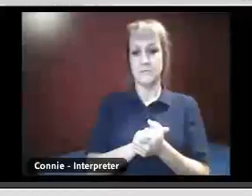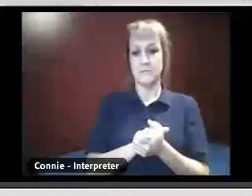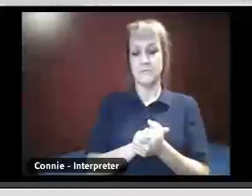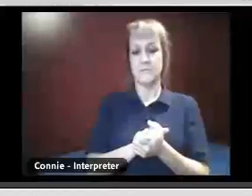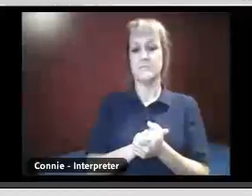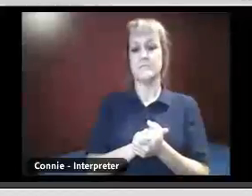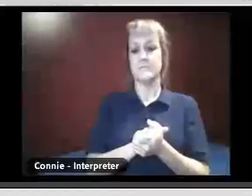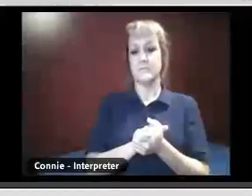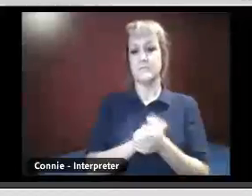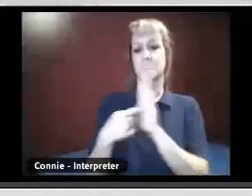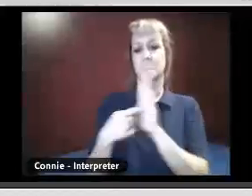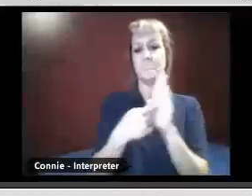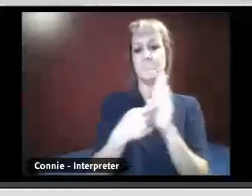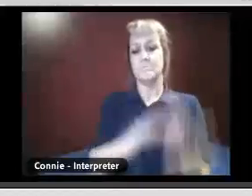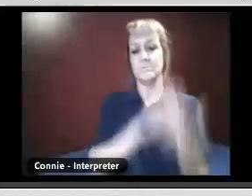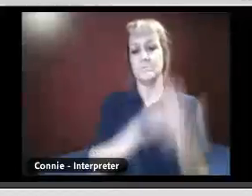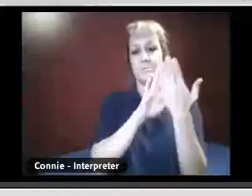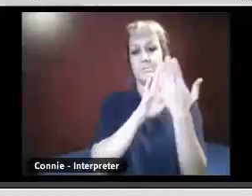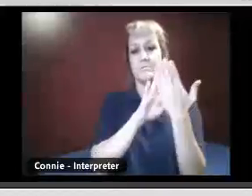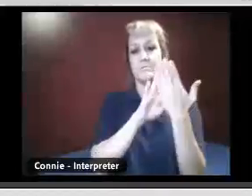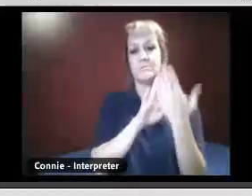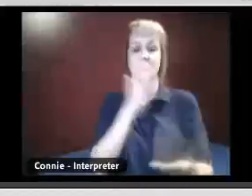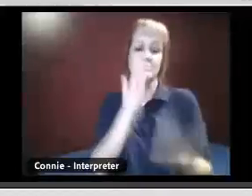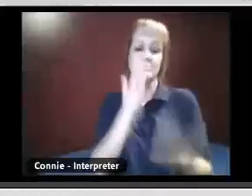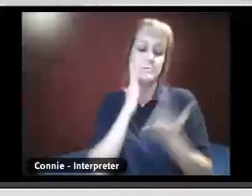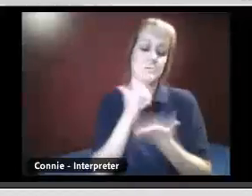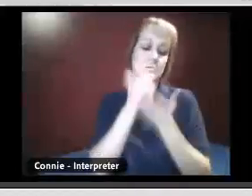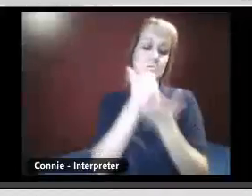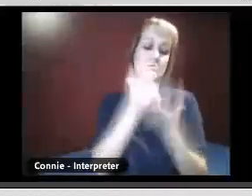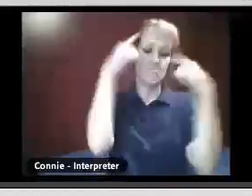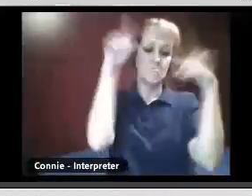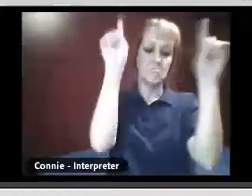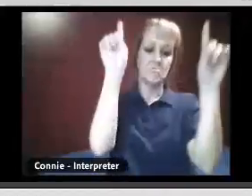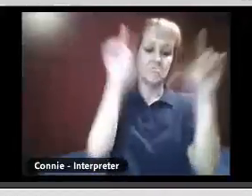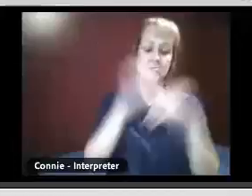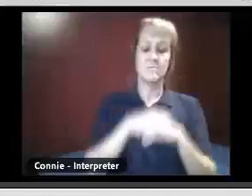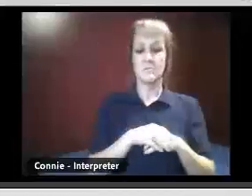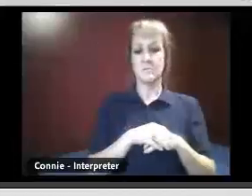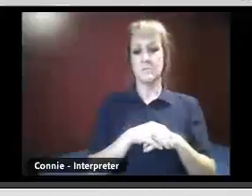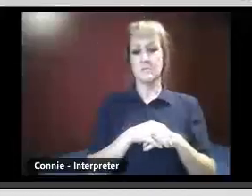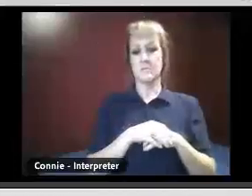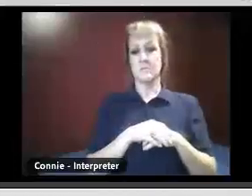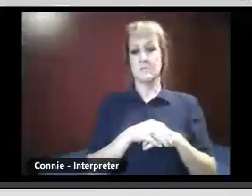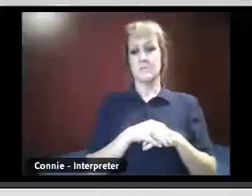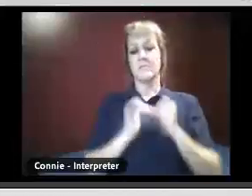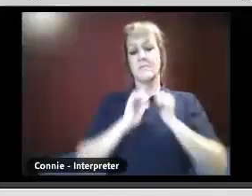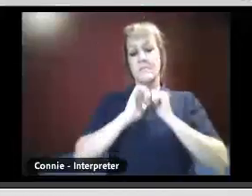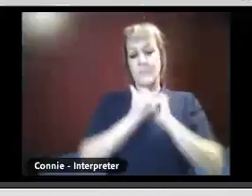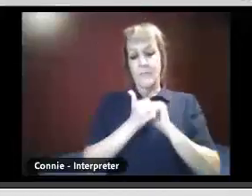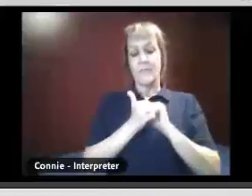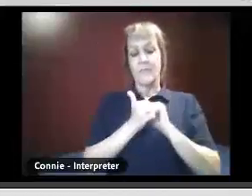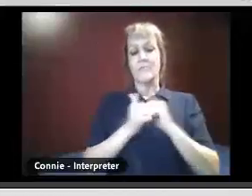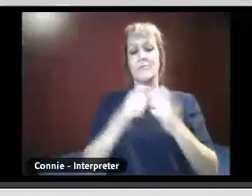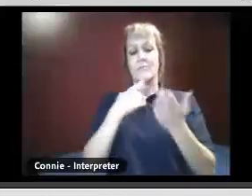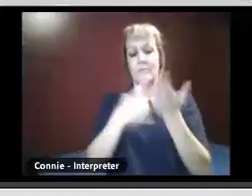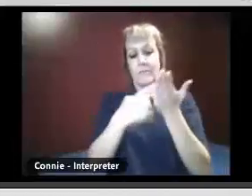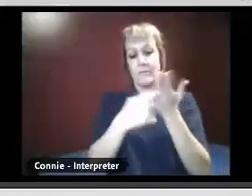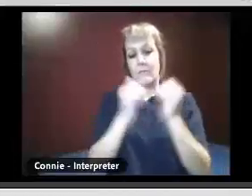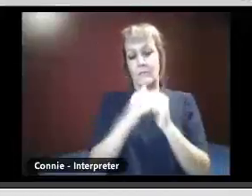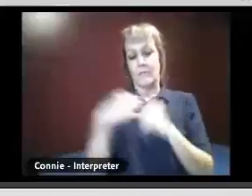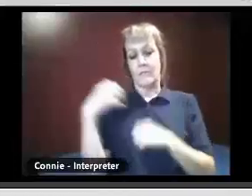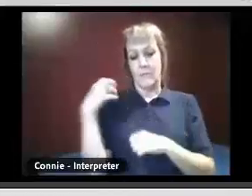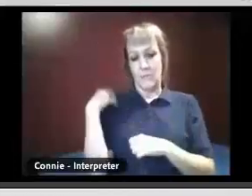Present that the approach that you have in mind might help achieve the goal that we all want. And here's key. Presentation is going to be critical here, because you don't